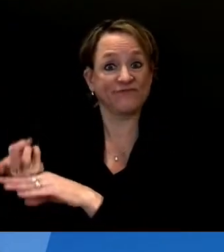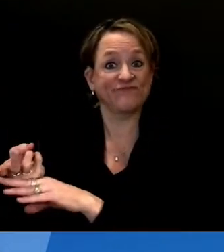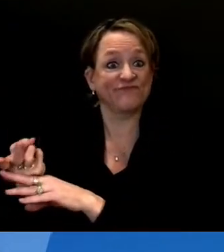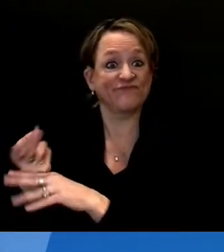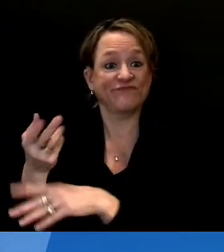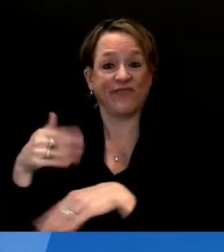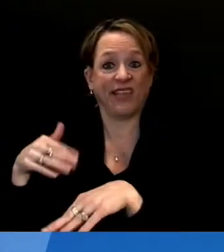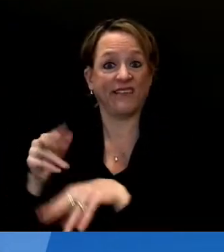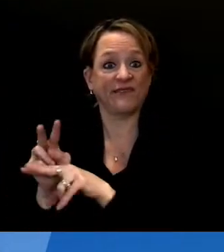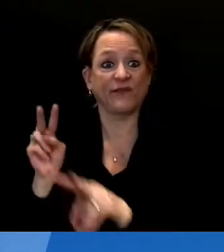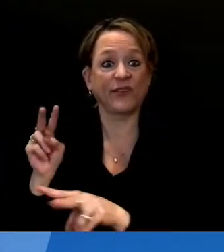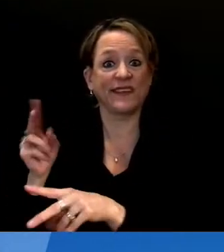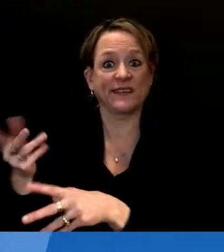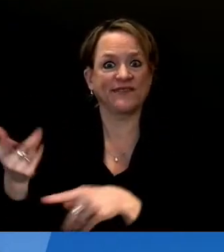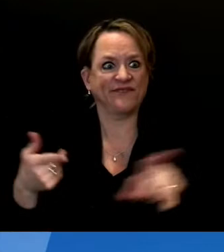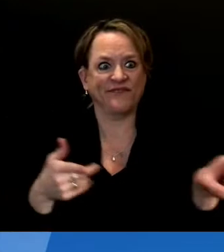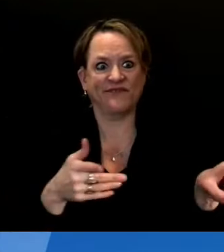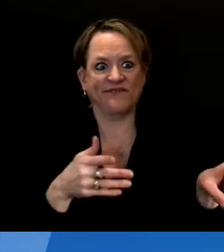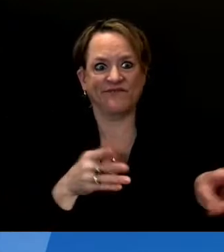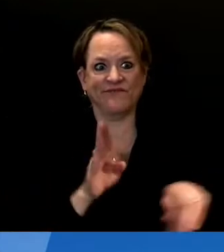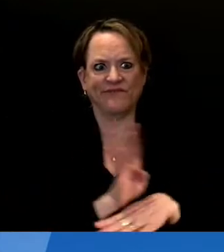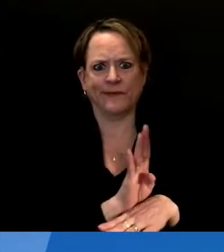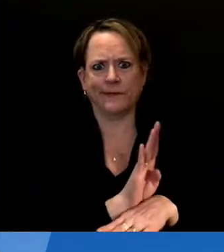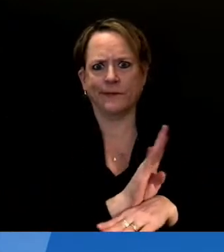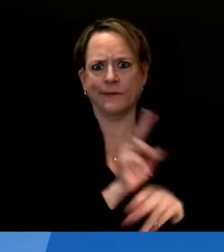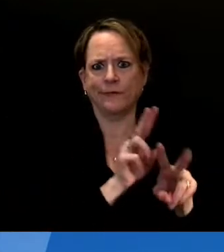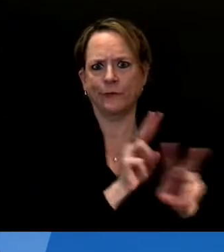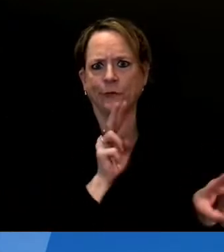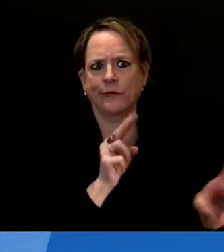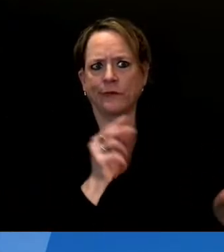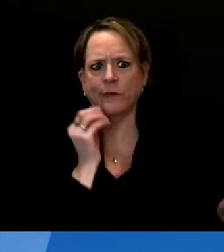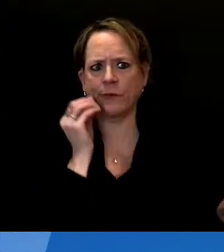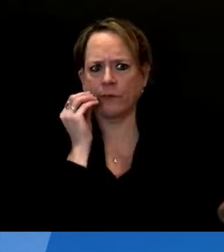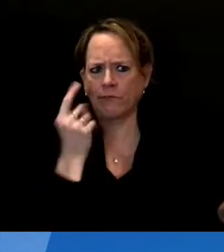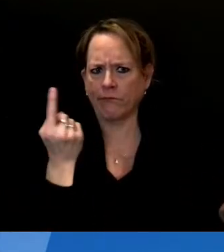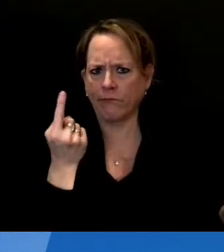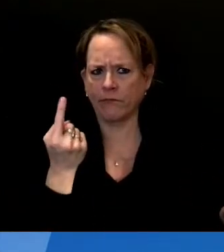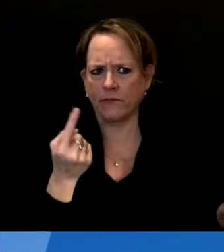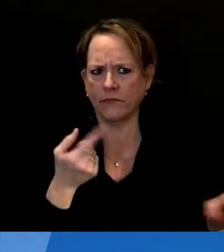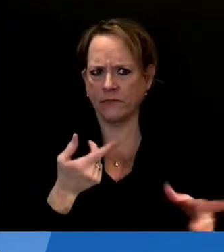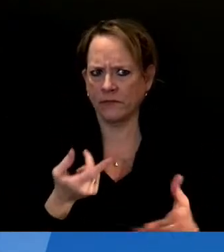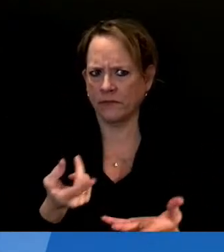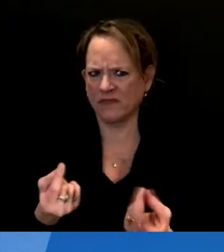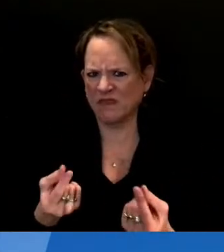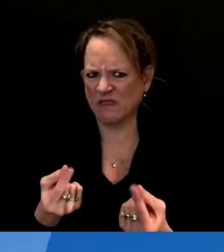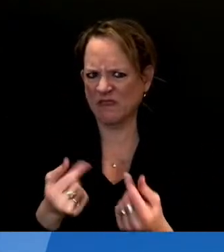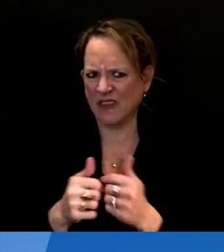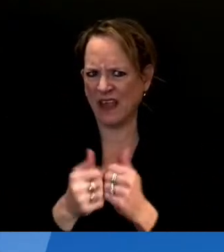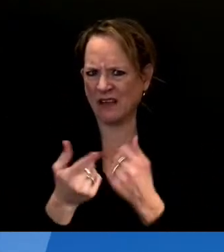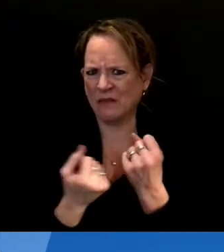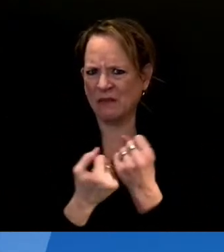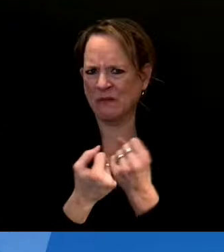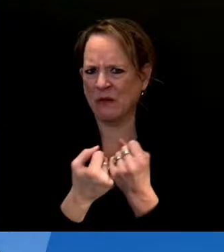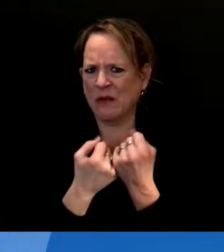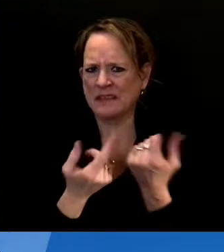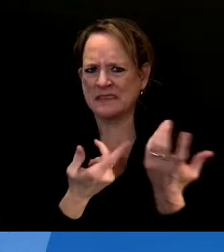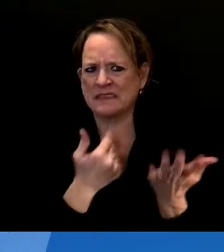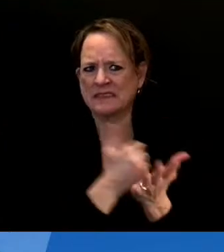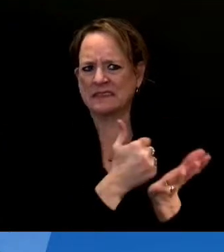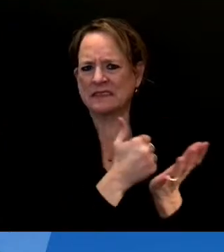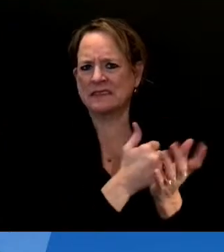out what kind of support we're actually giving some of these funeral homes and